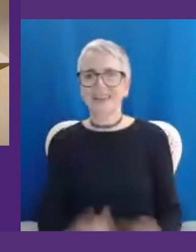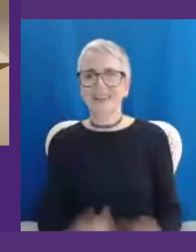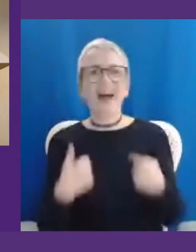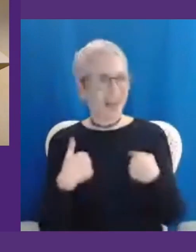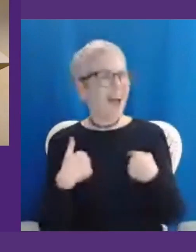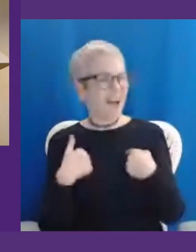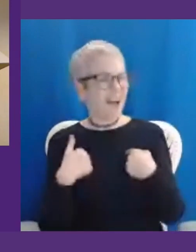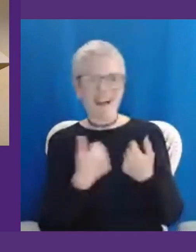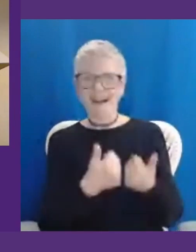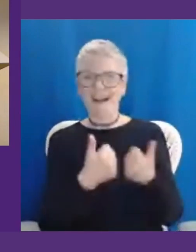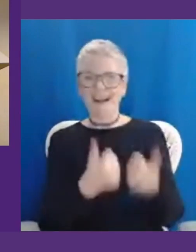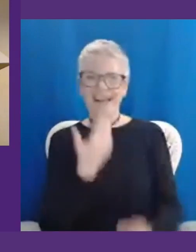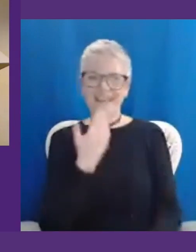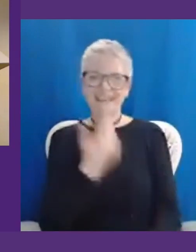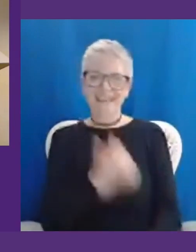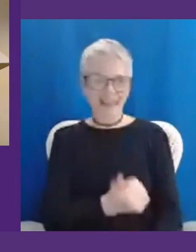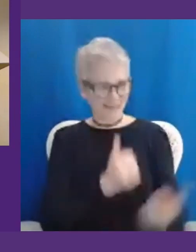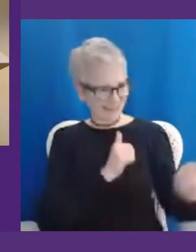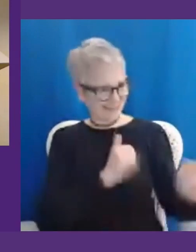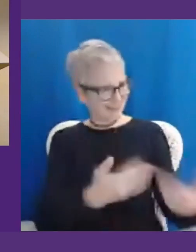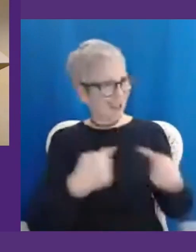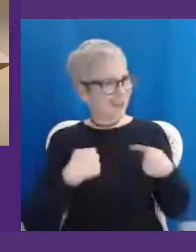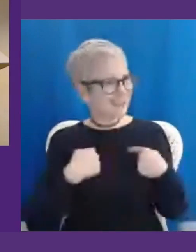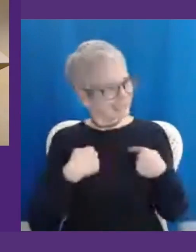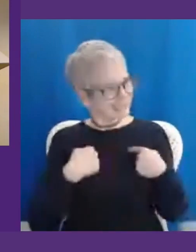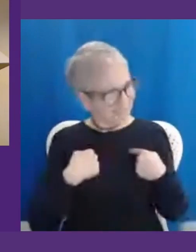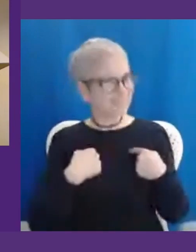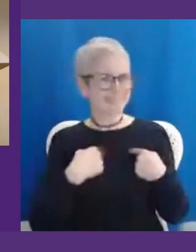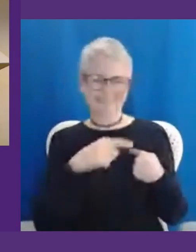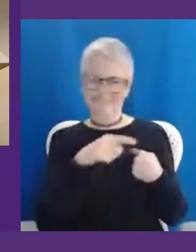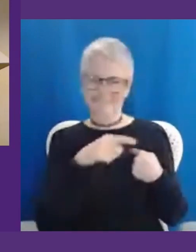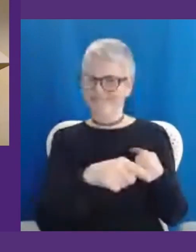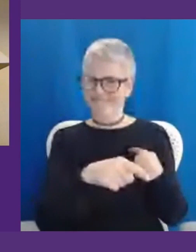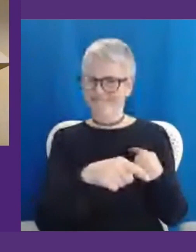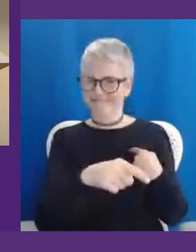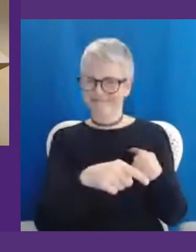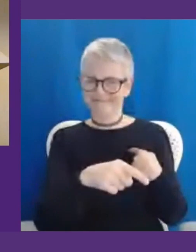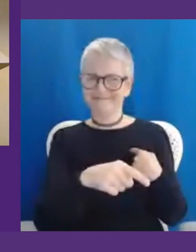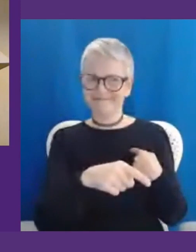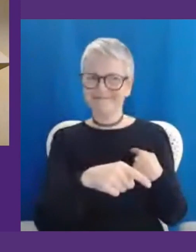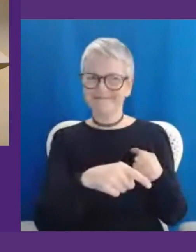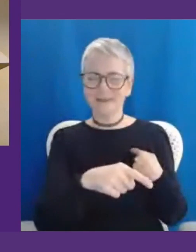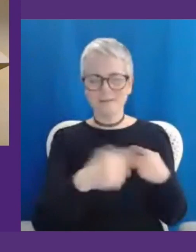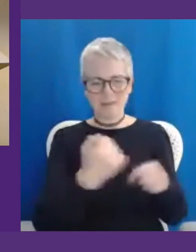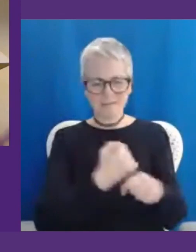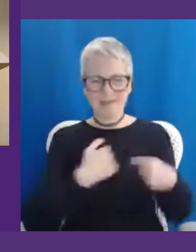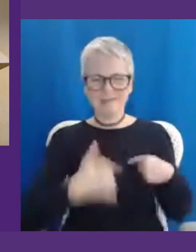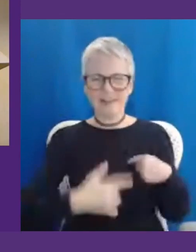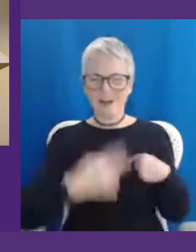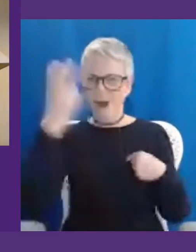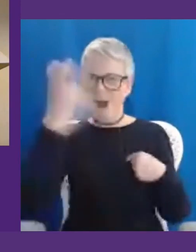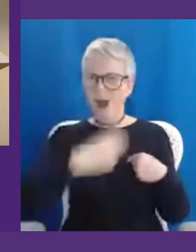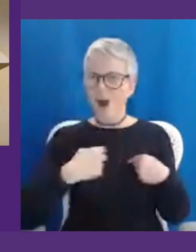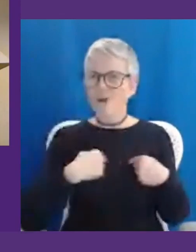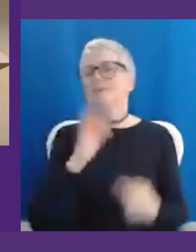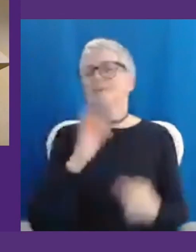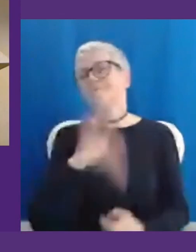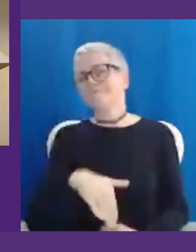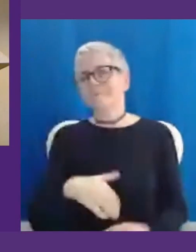introduction. You have made me feel very old. Well, I probably should start